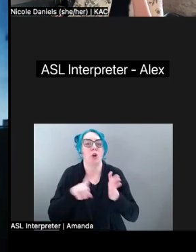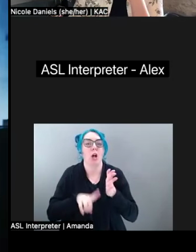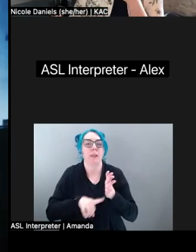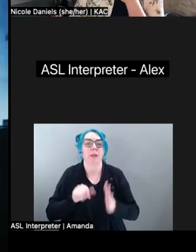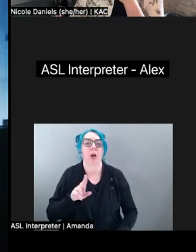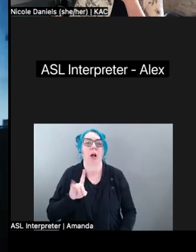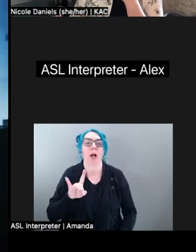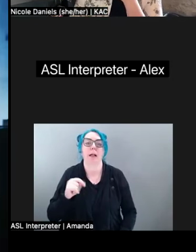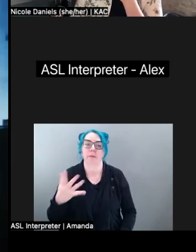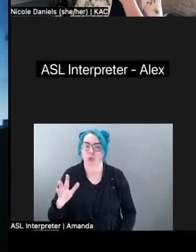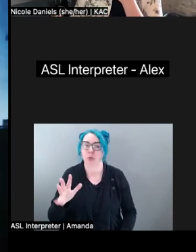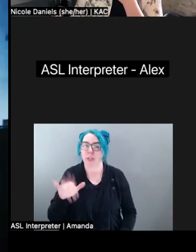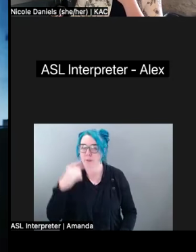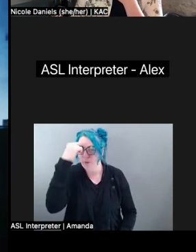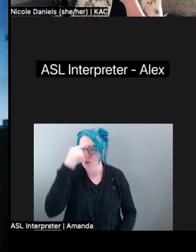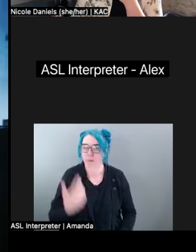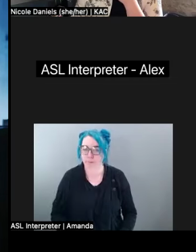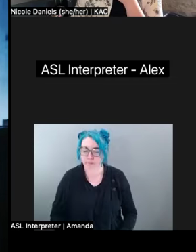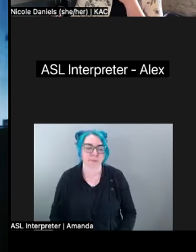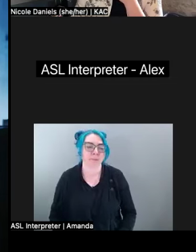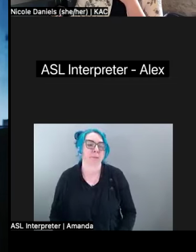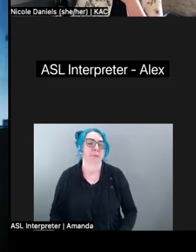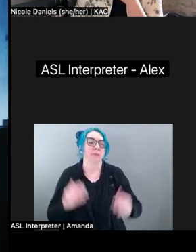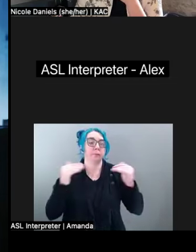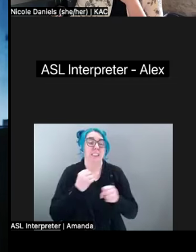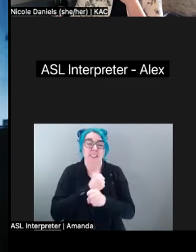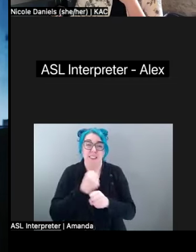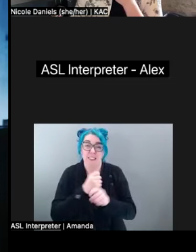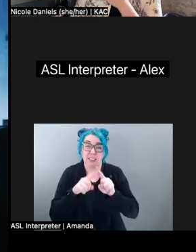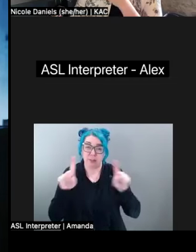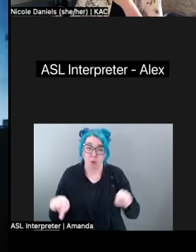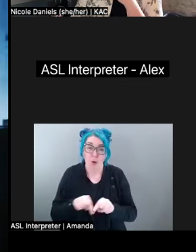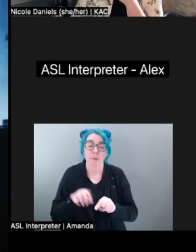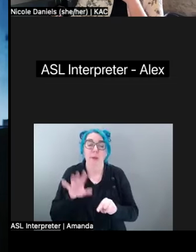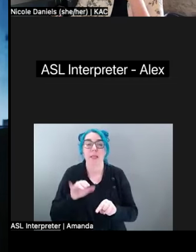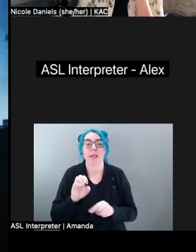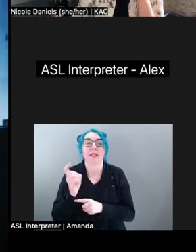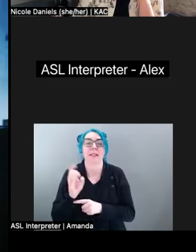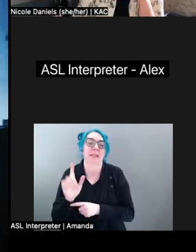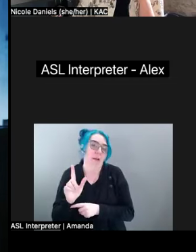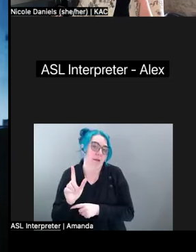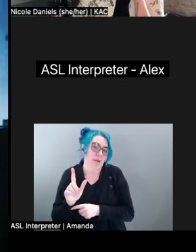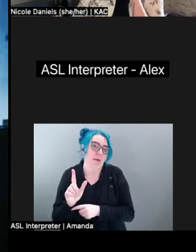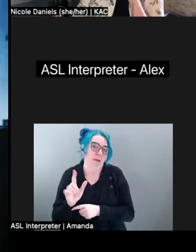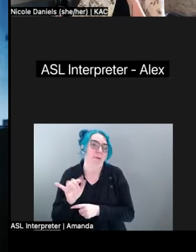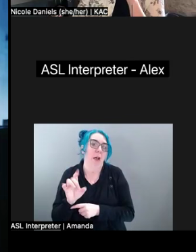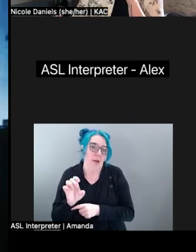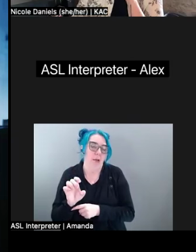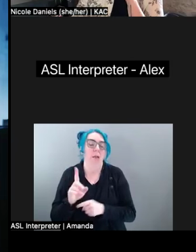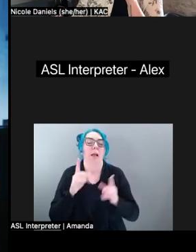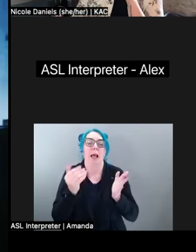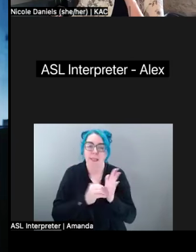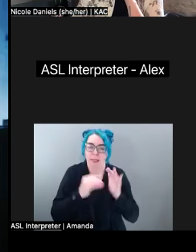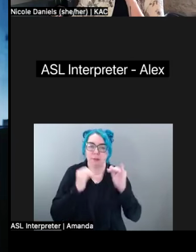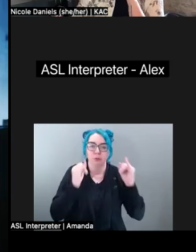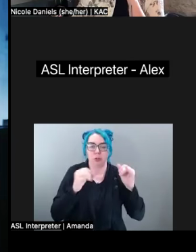The statistics form should be completed and submitted as an Excel file, and instructions and definitions can be found on that form.